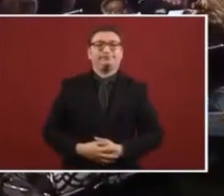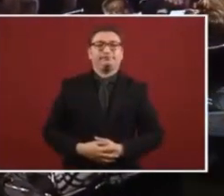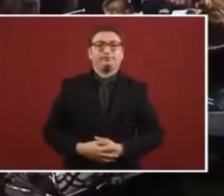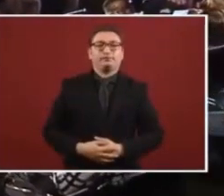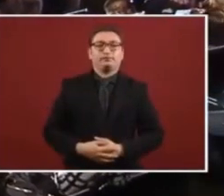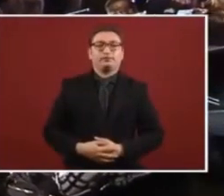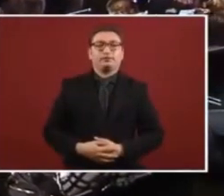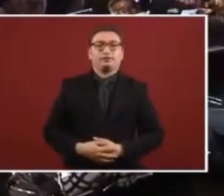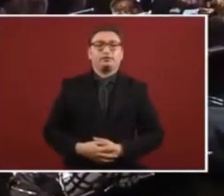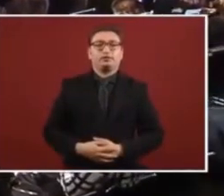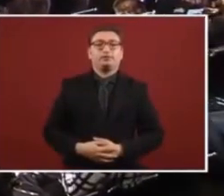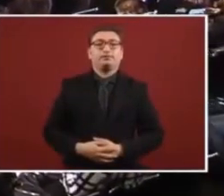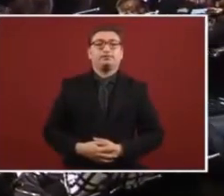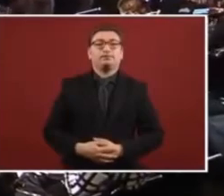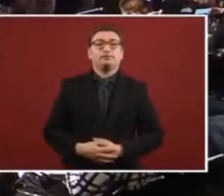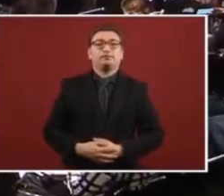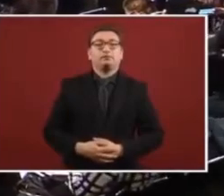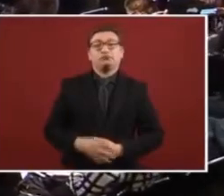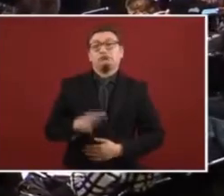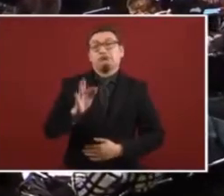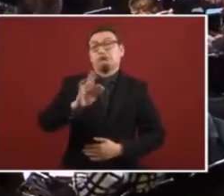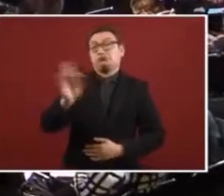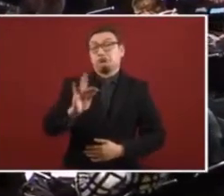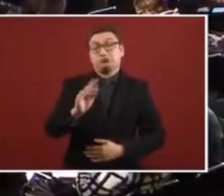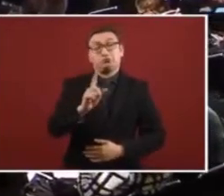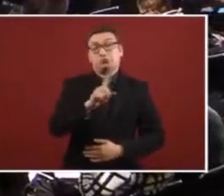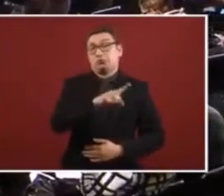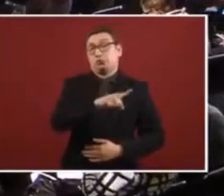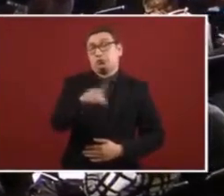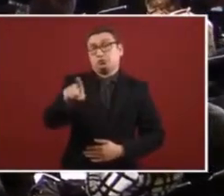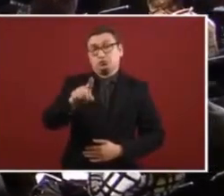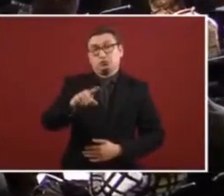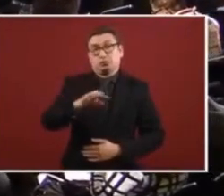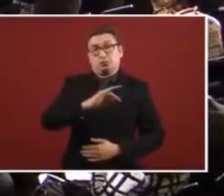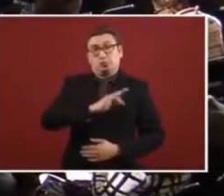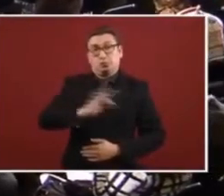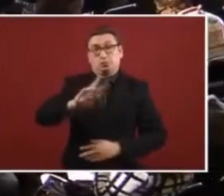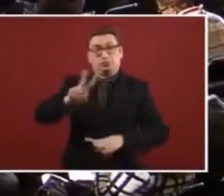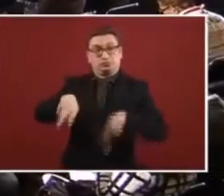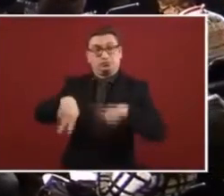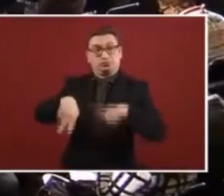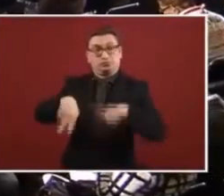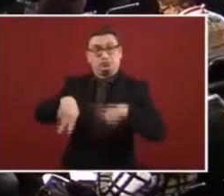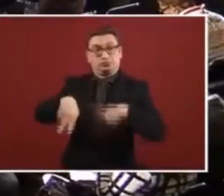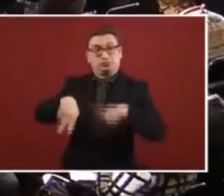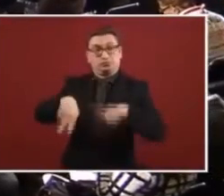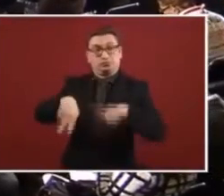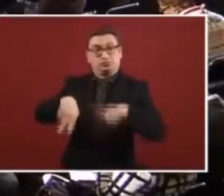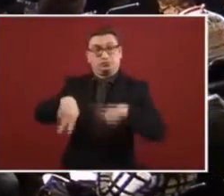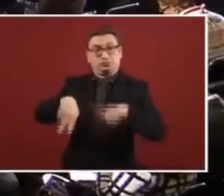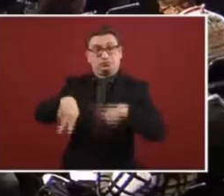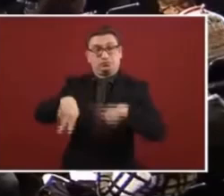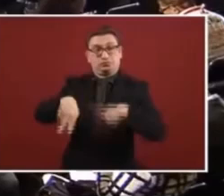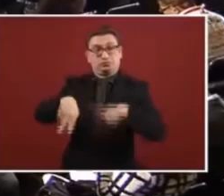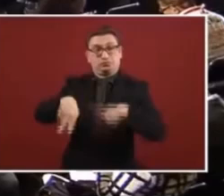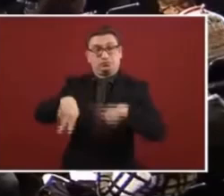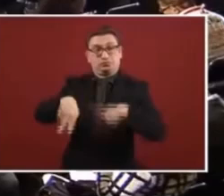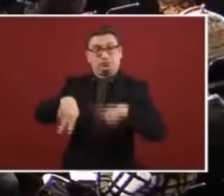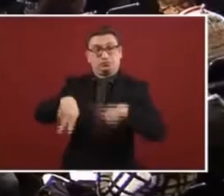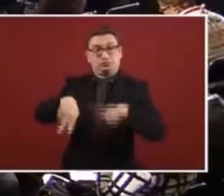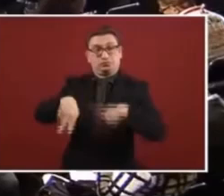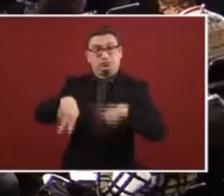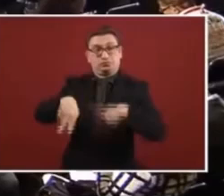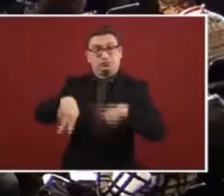Si ustedes van a Dos Bocas para ir So if you go